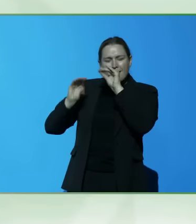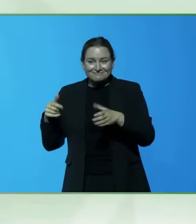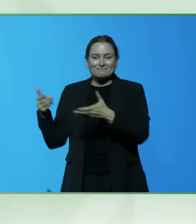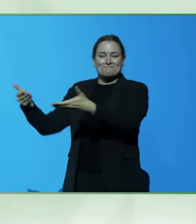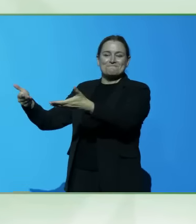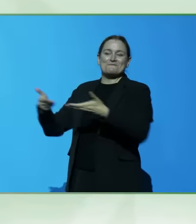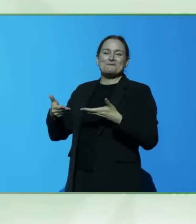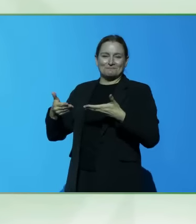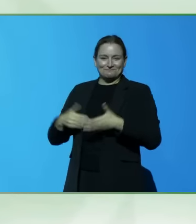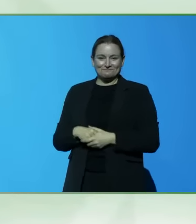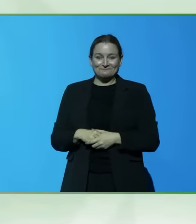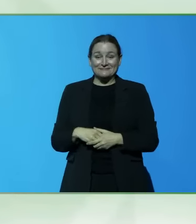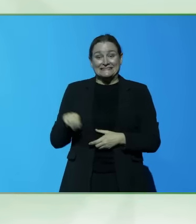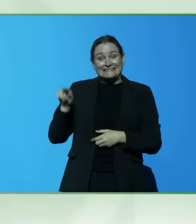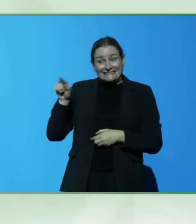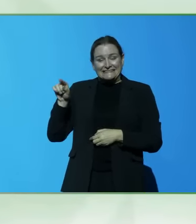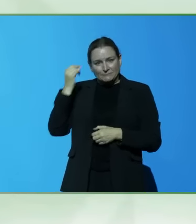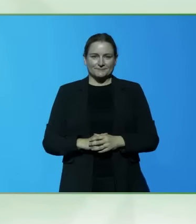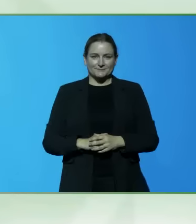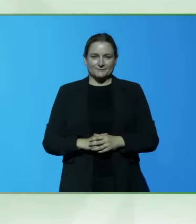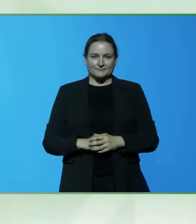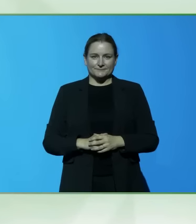with